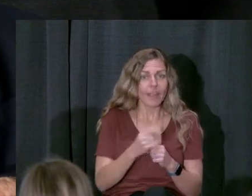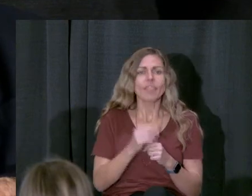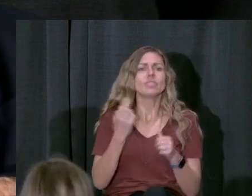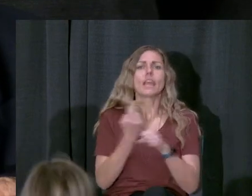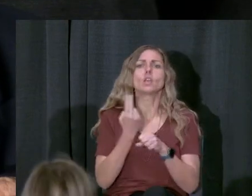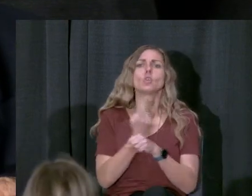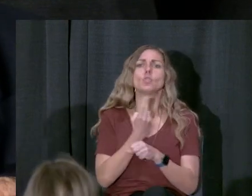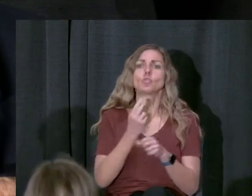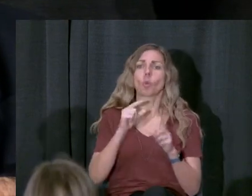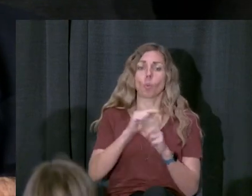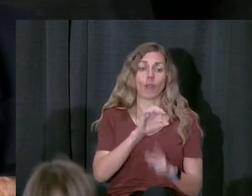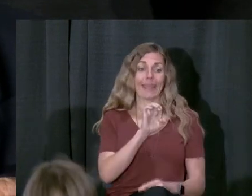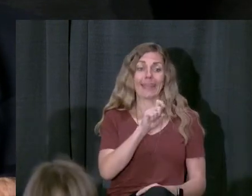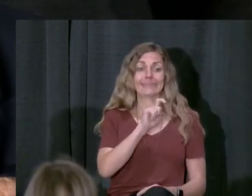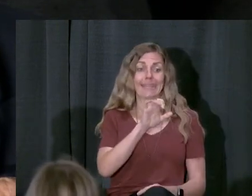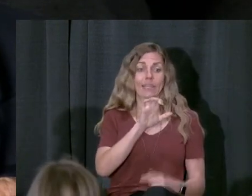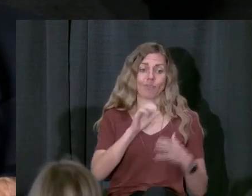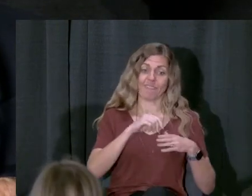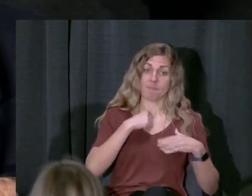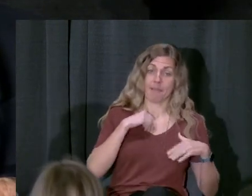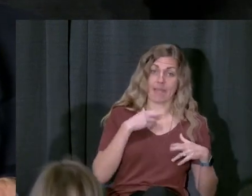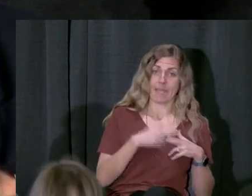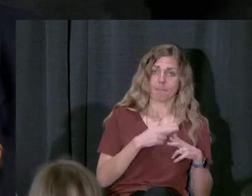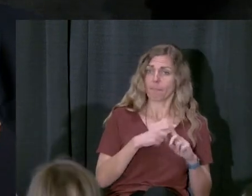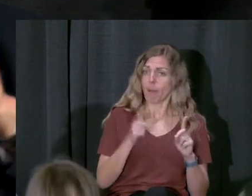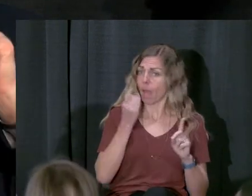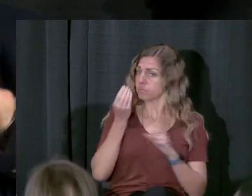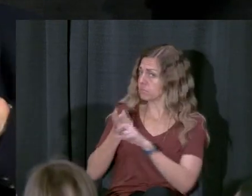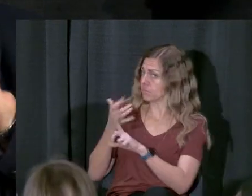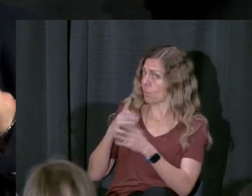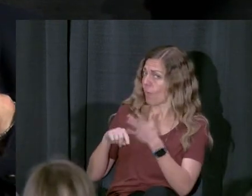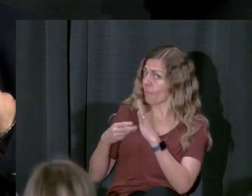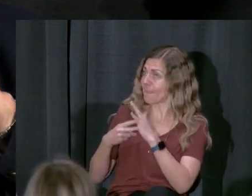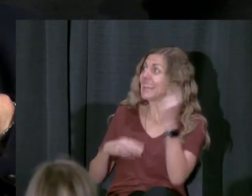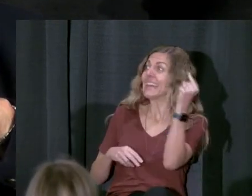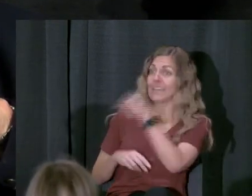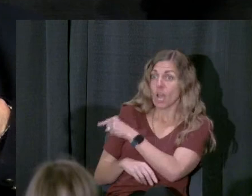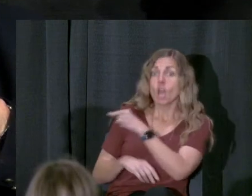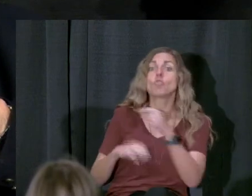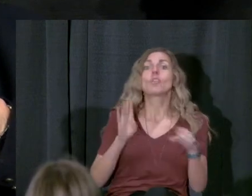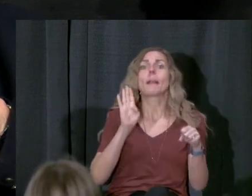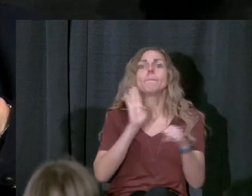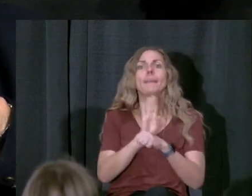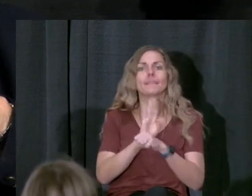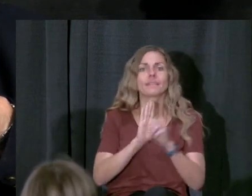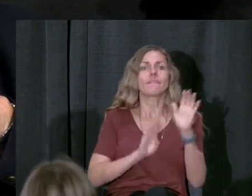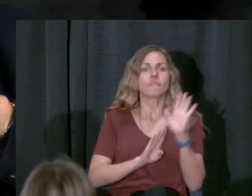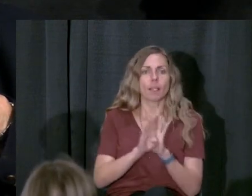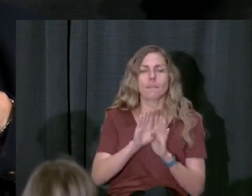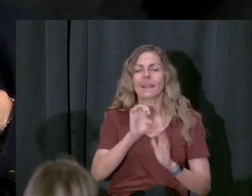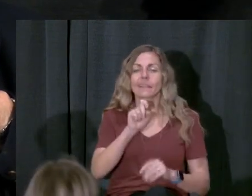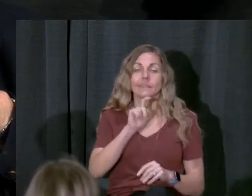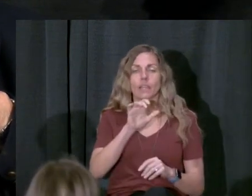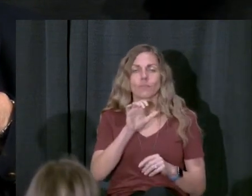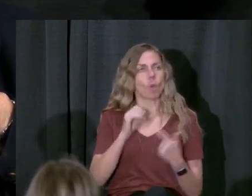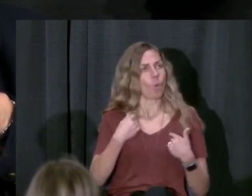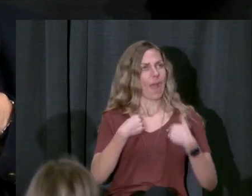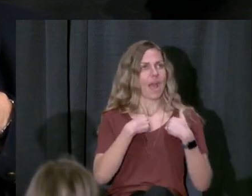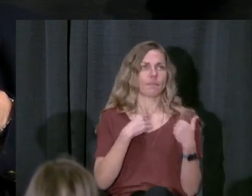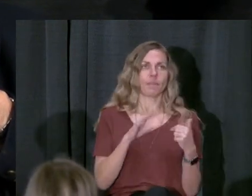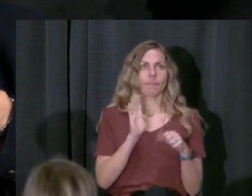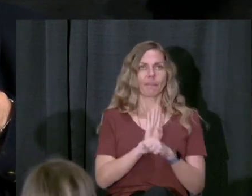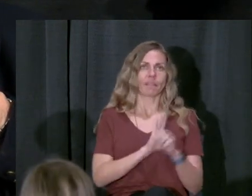executive in my name, but let me just tell you what that really means. So you're a business development executive in IBM when you're like the